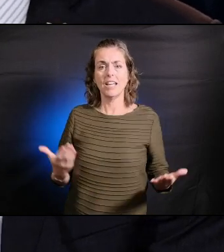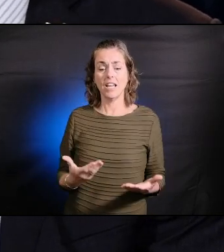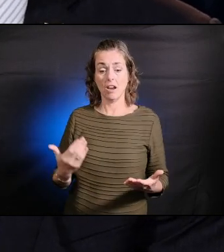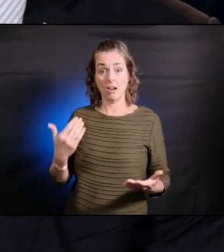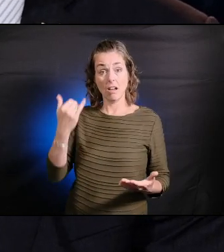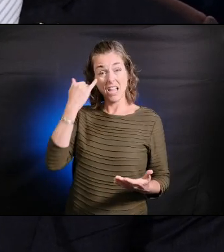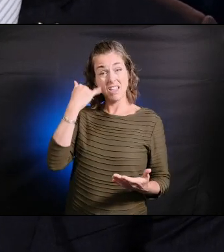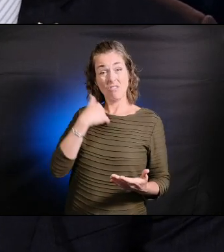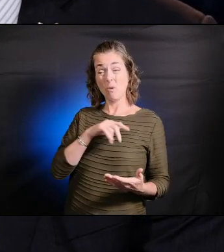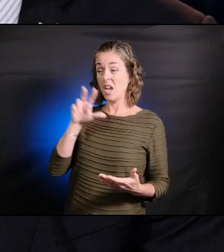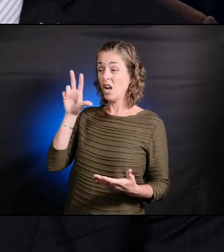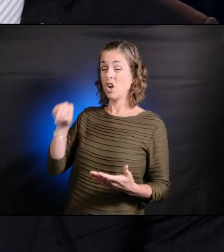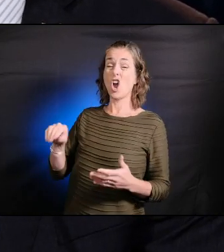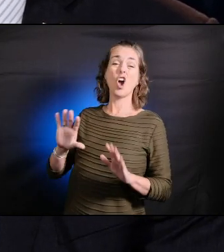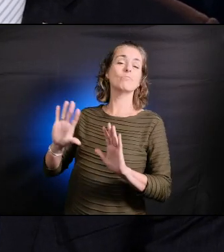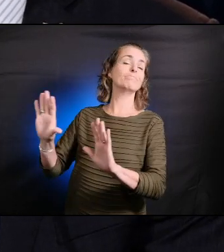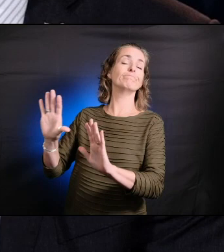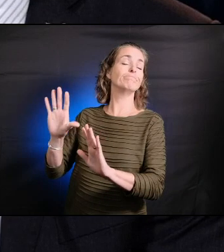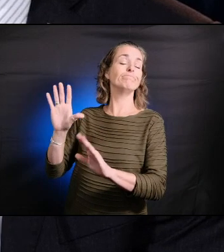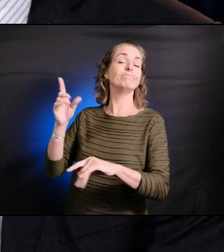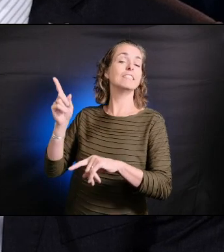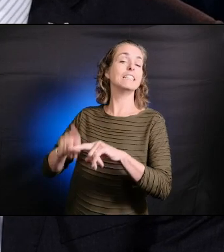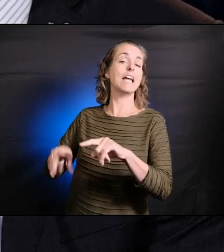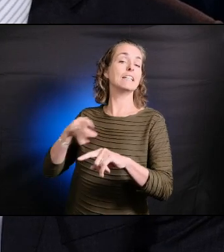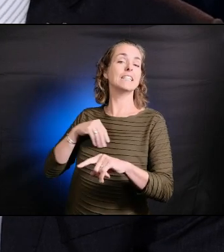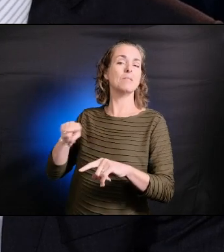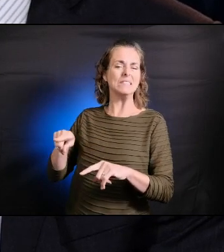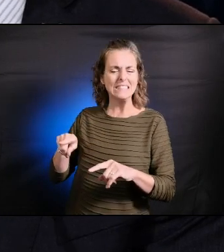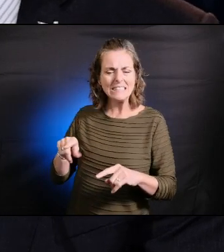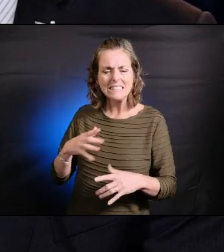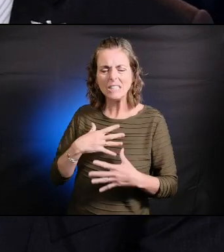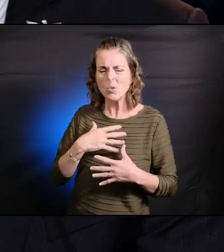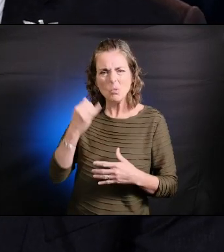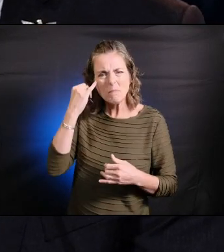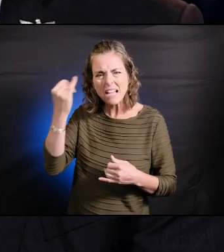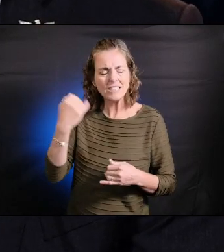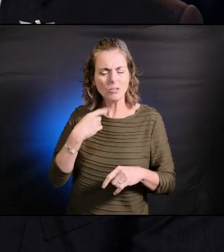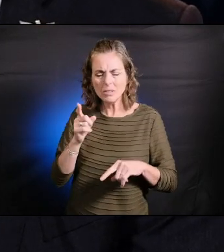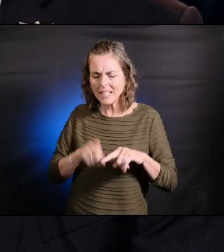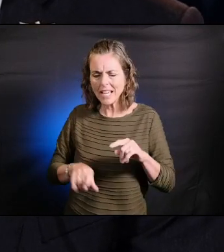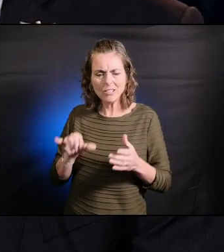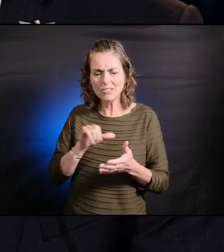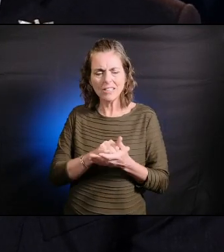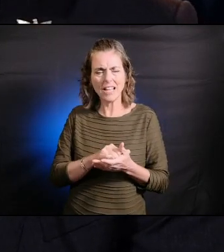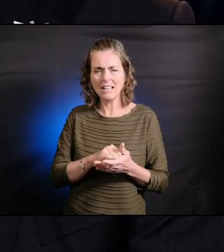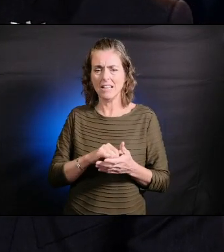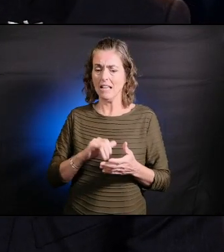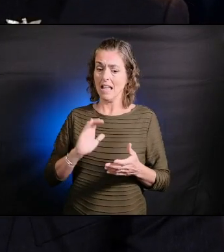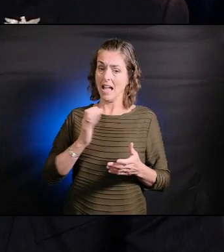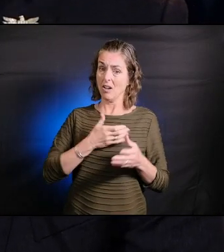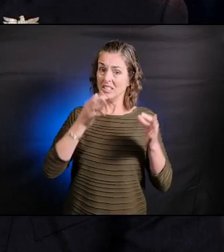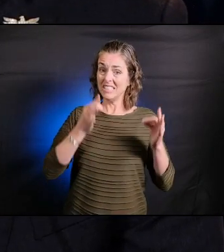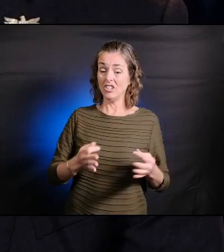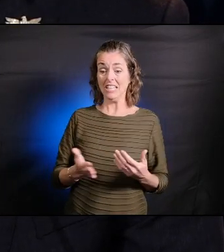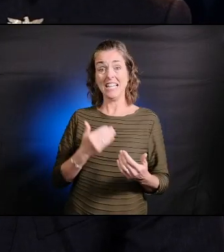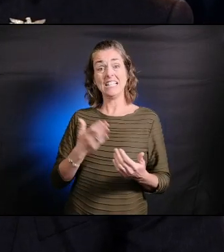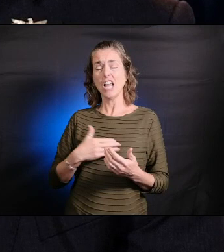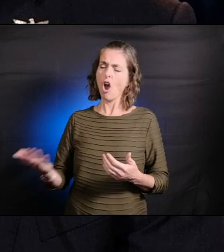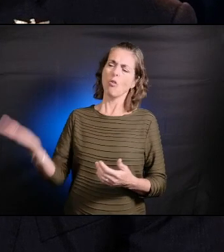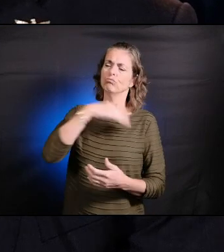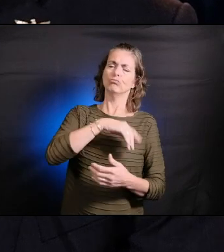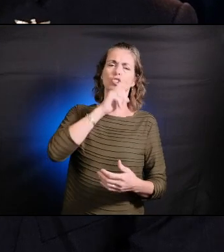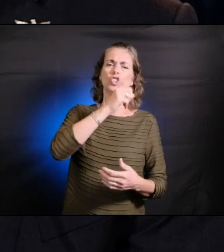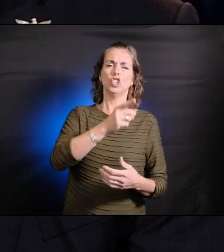almost unconscionable to think that anyone could. The decision was not easy because both